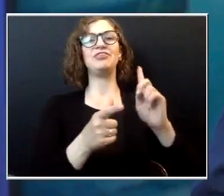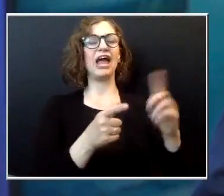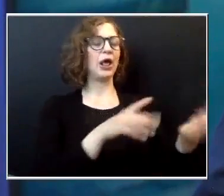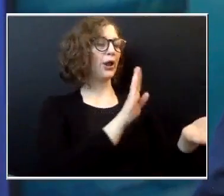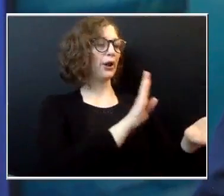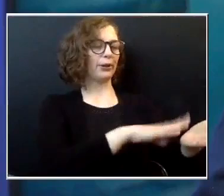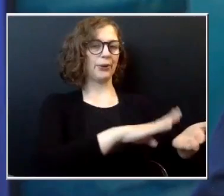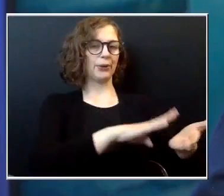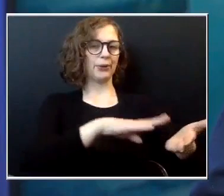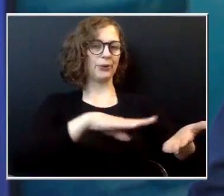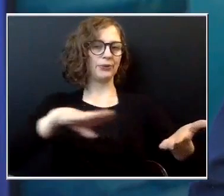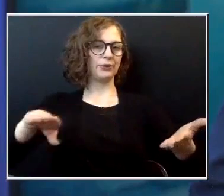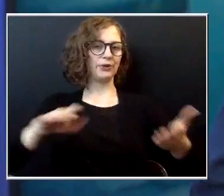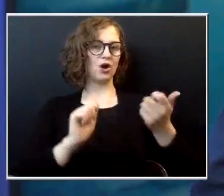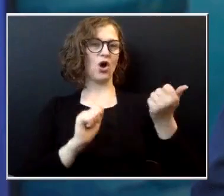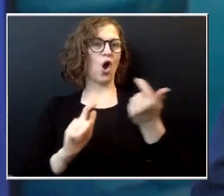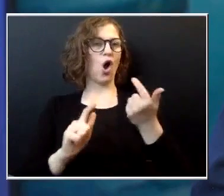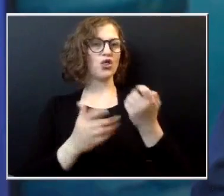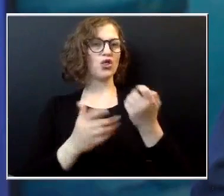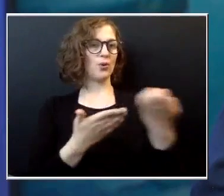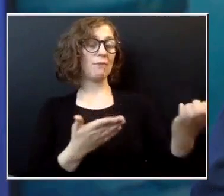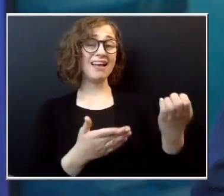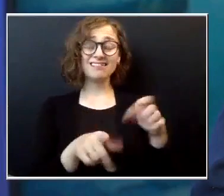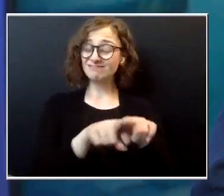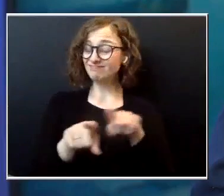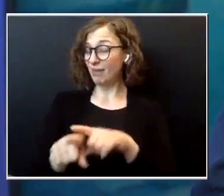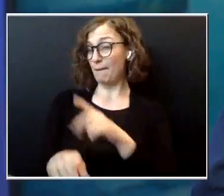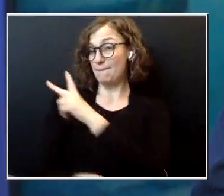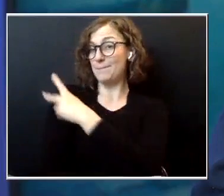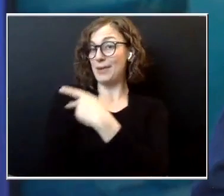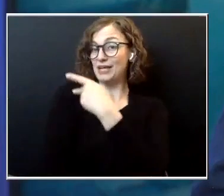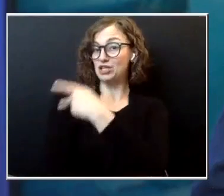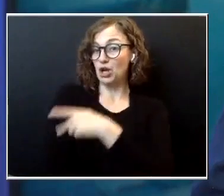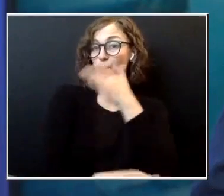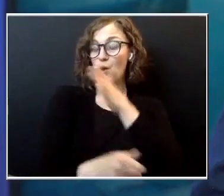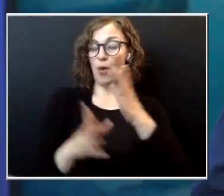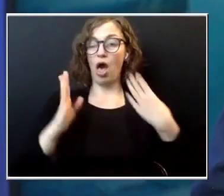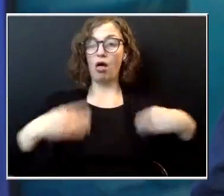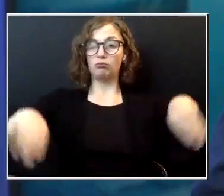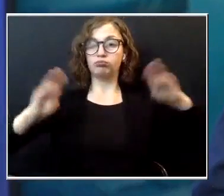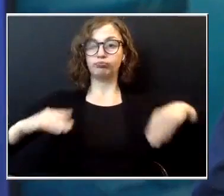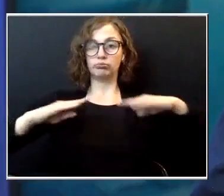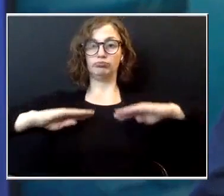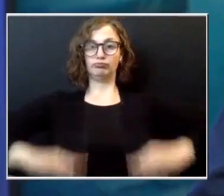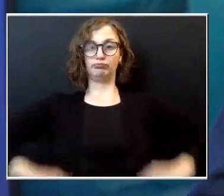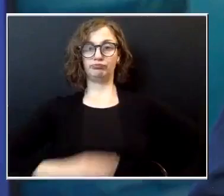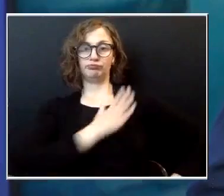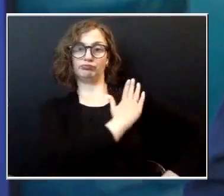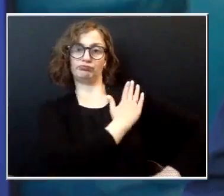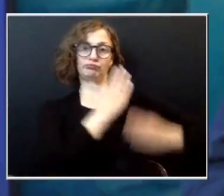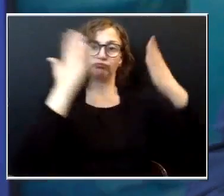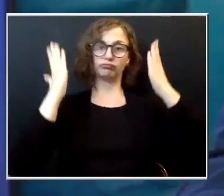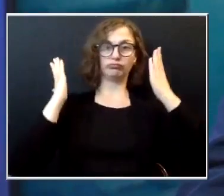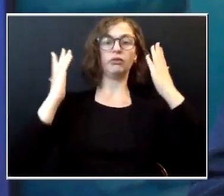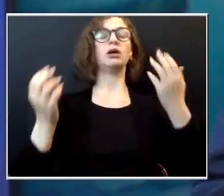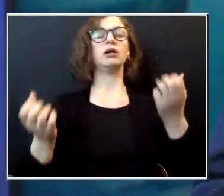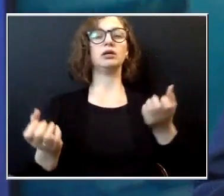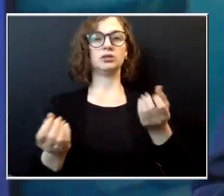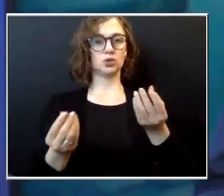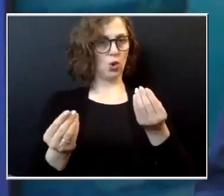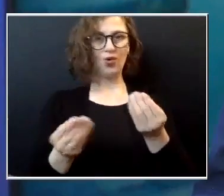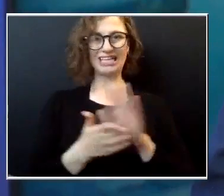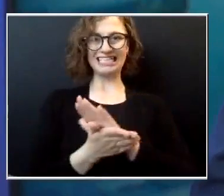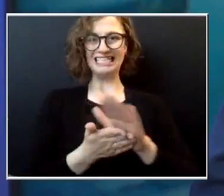So we will drape out that patient, and then that's where our surgeons and residents will be working, is at that sterile field. So they'll make an